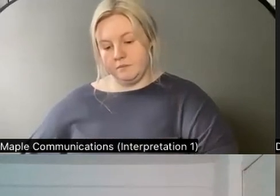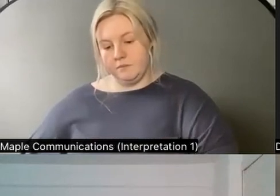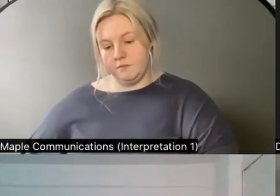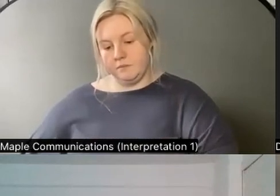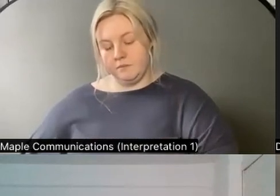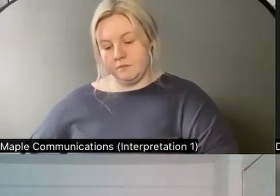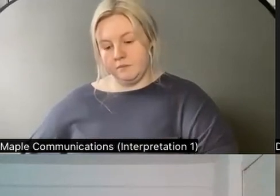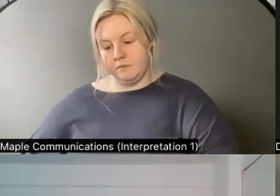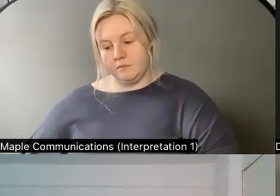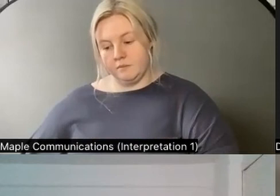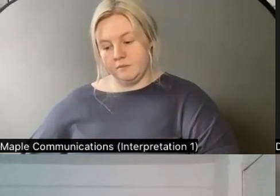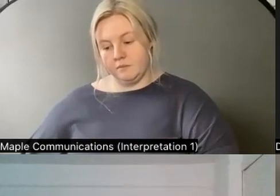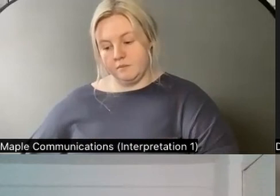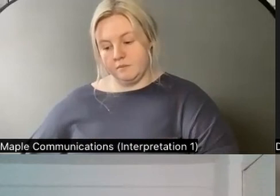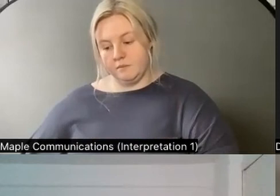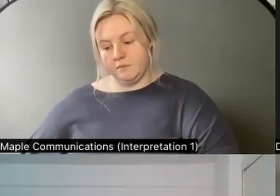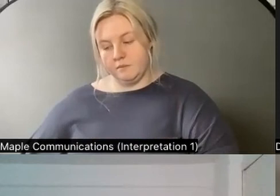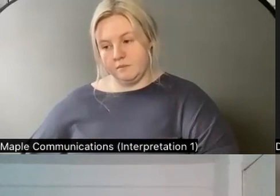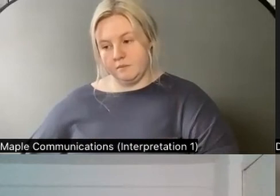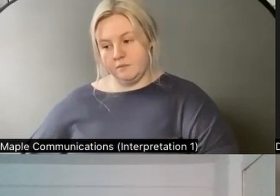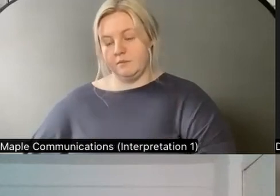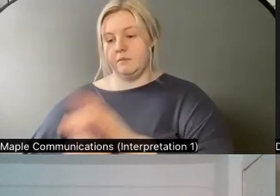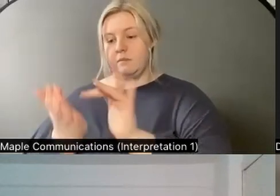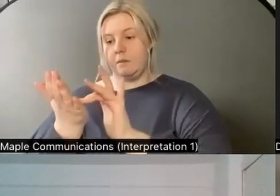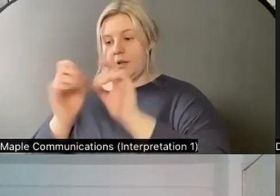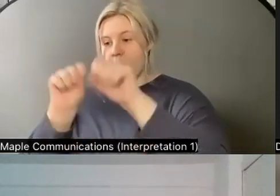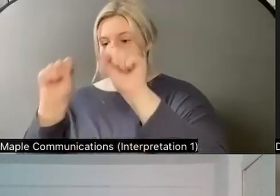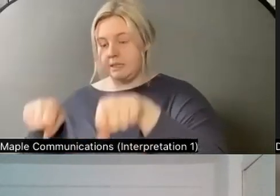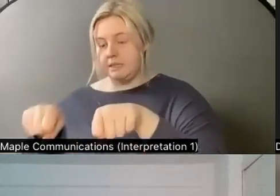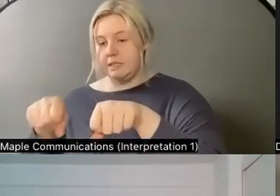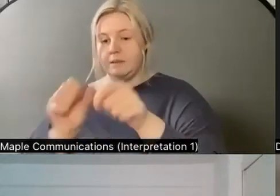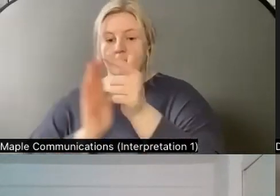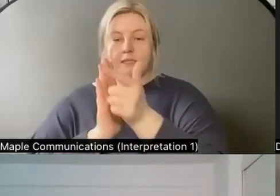the medical system and the legal system and the